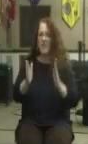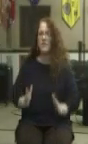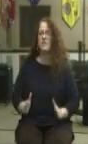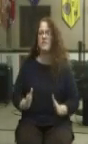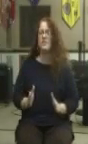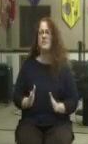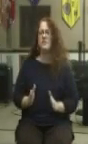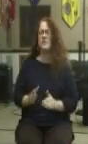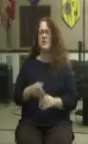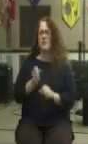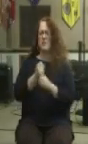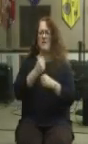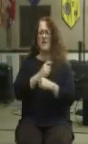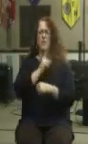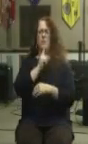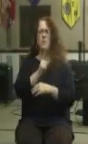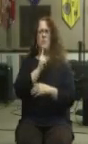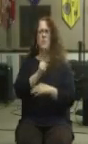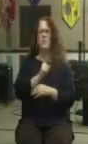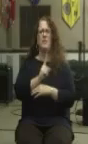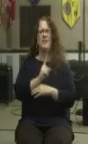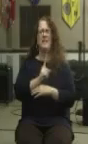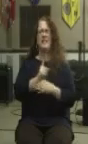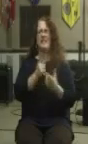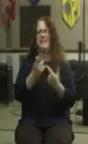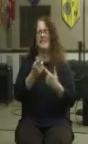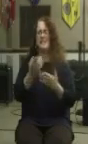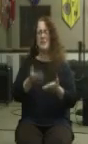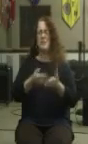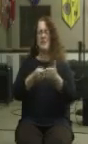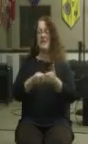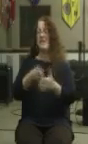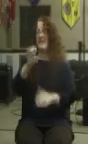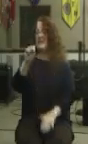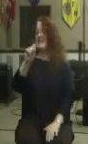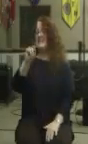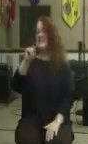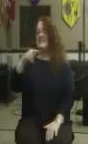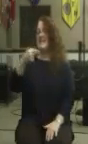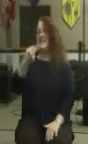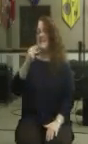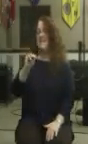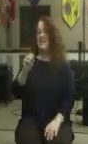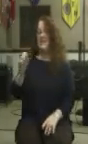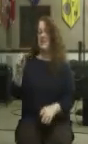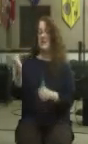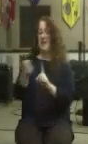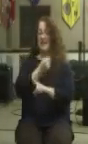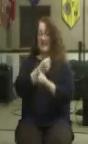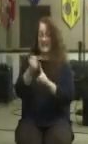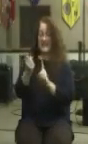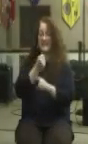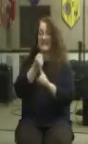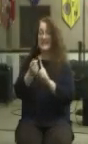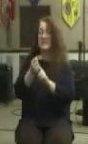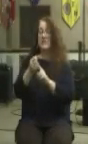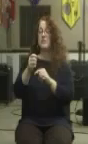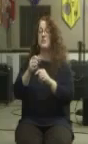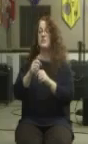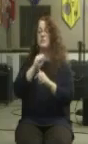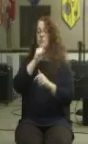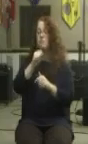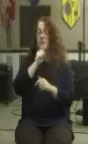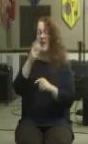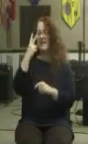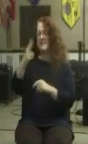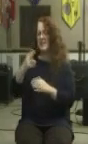The waiter. Oh, we make it sound really pretty. Stephen, oh, he got stoned and he saw,